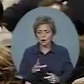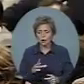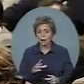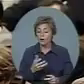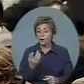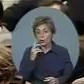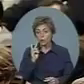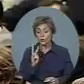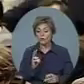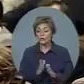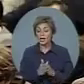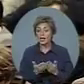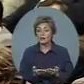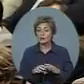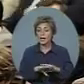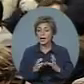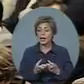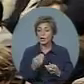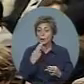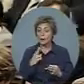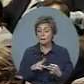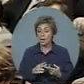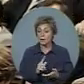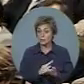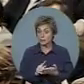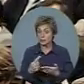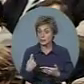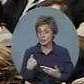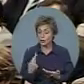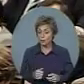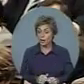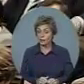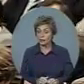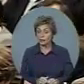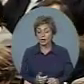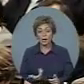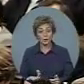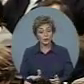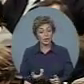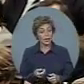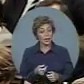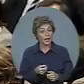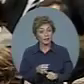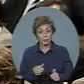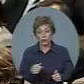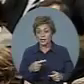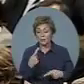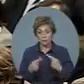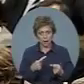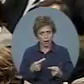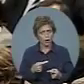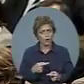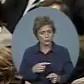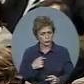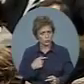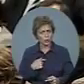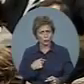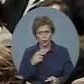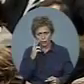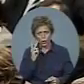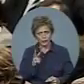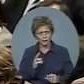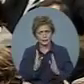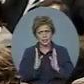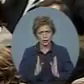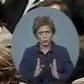as I've indicated, we take any such allegations seriously. Officials are working with their Afghan counterparts, and I am told receiving